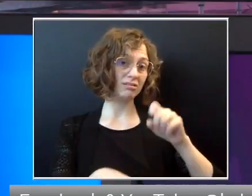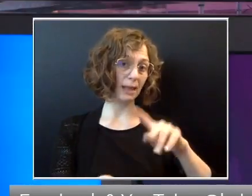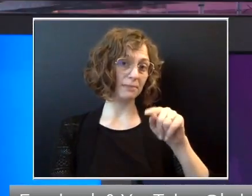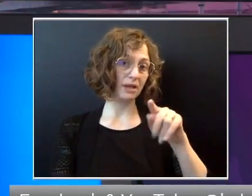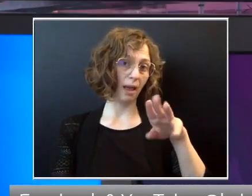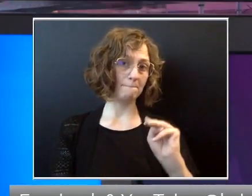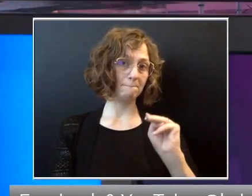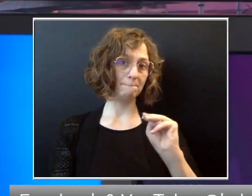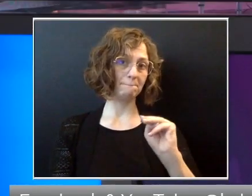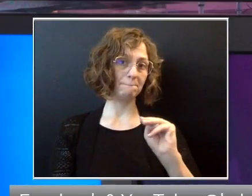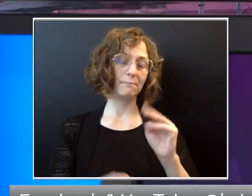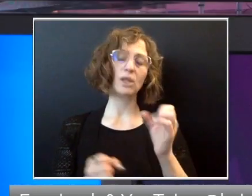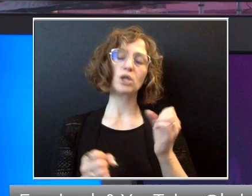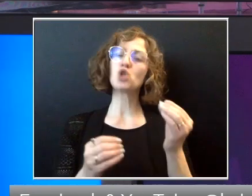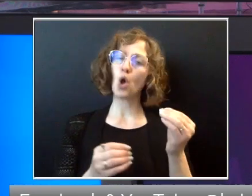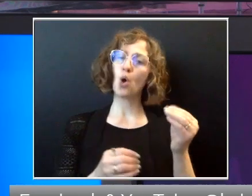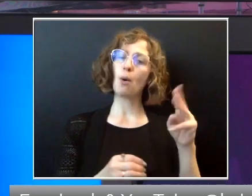implantable